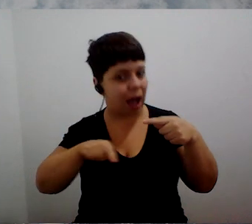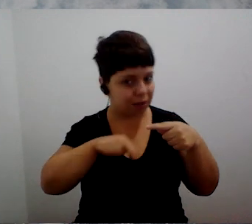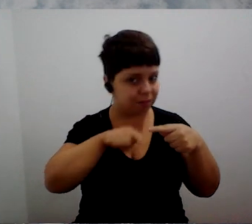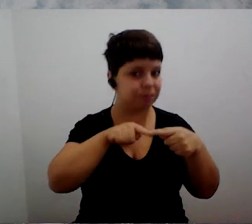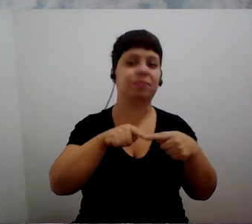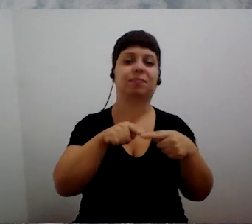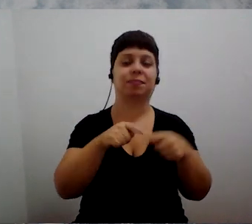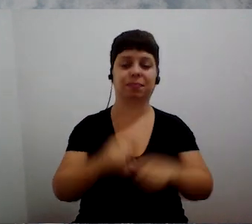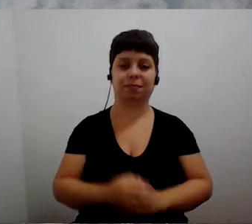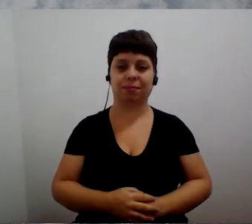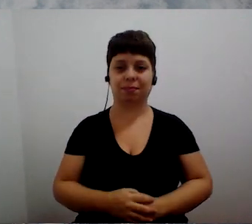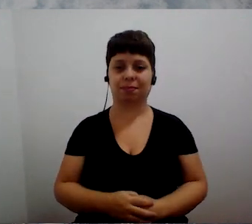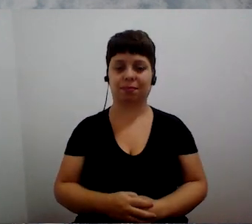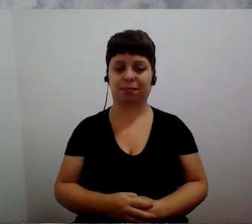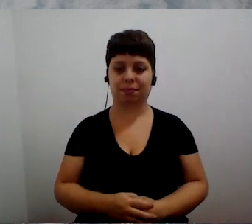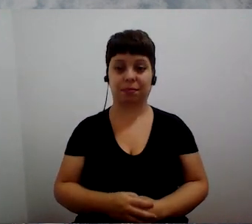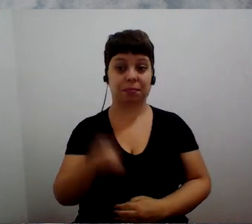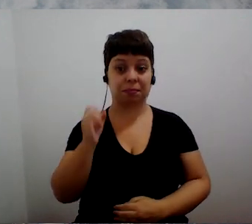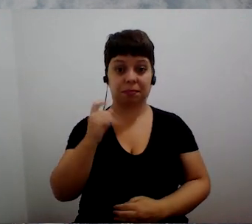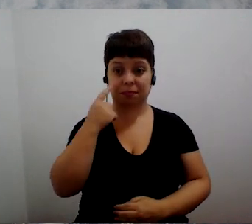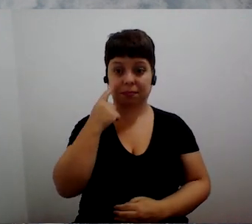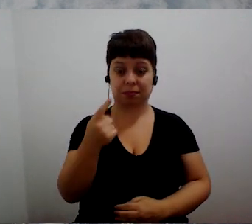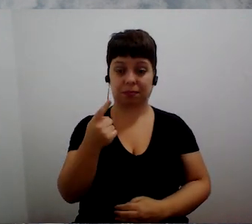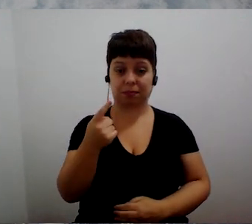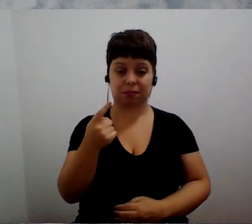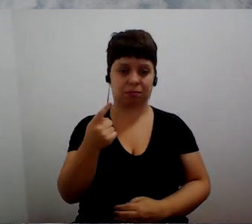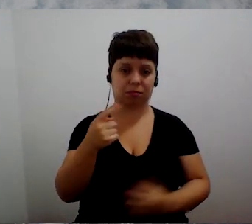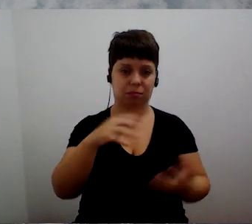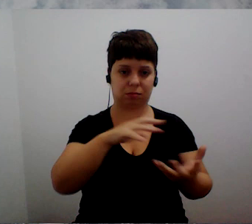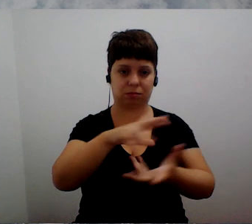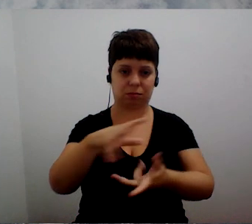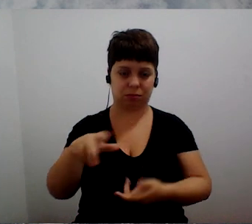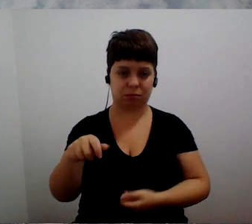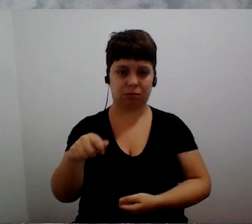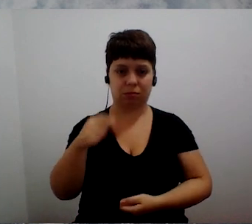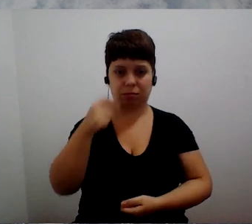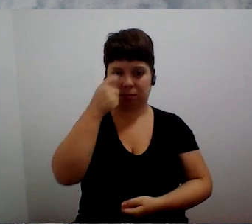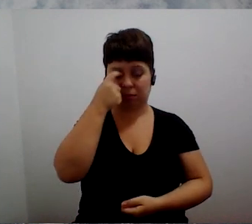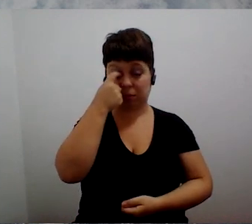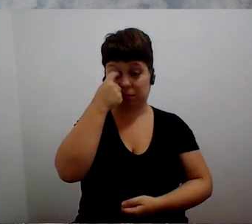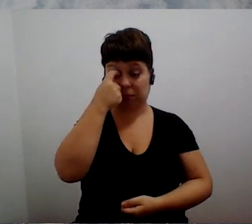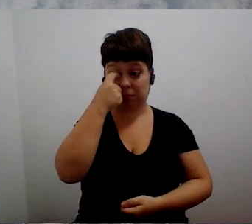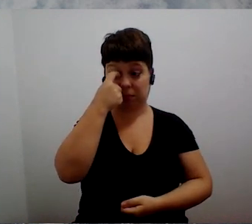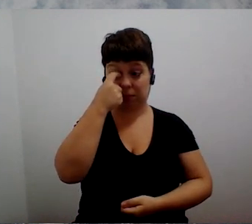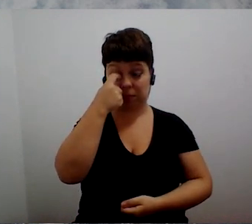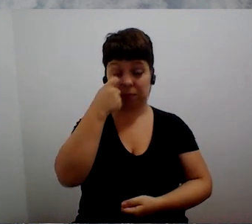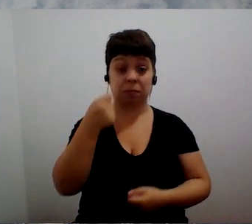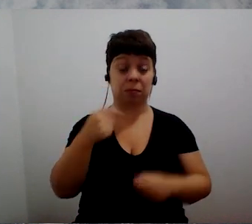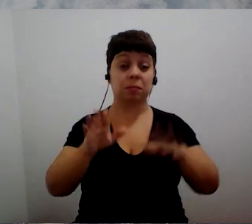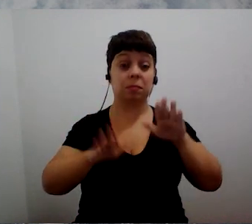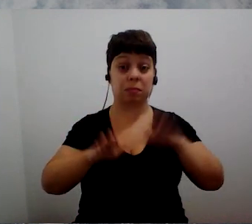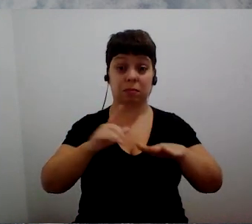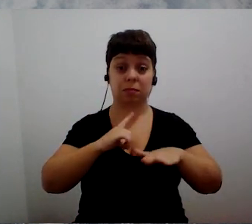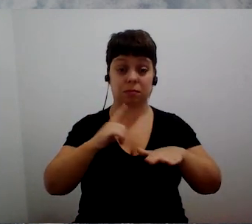circular economy understanding of the problem. Now, when we look at the international arena and the agreements that are